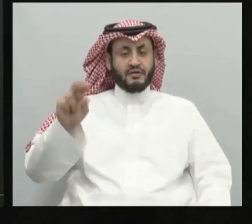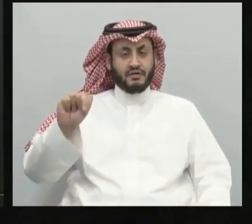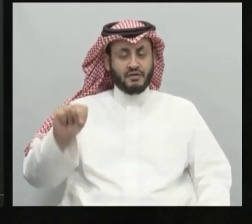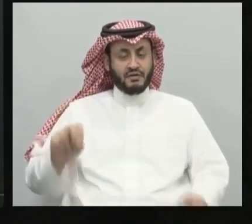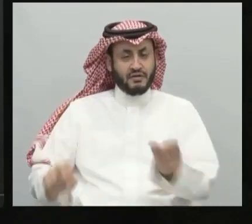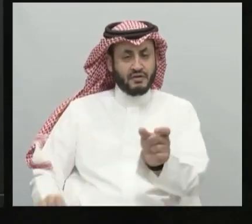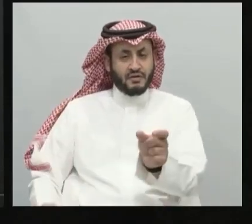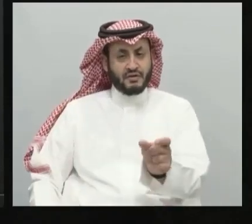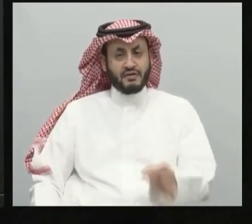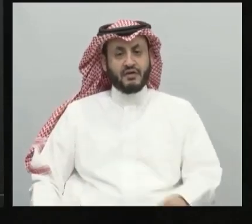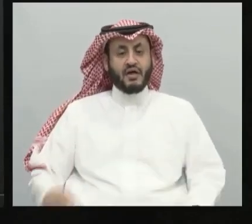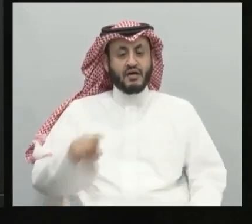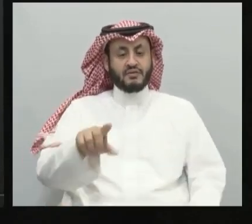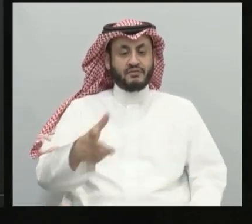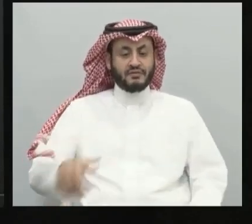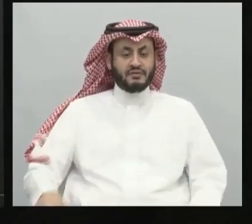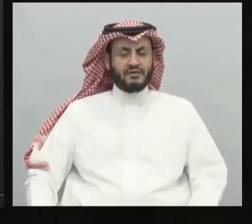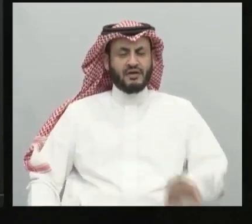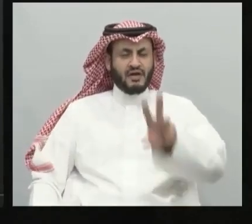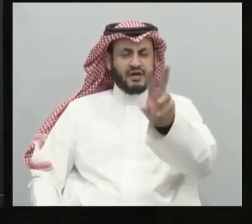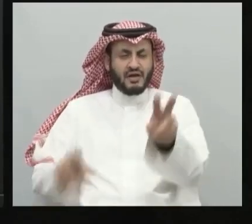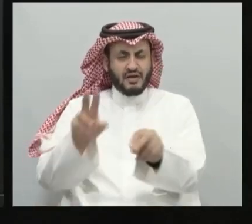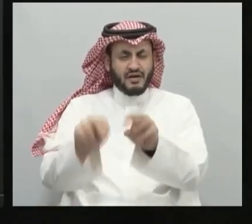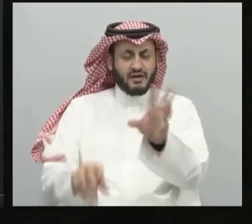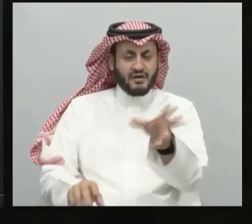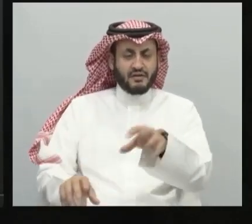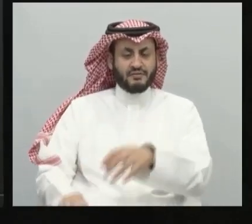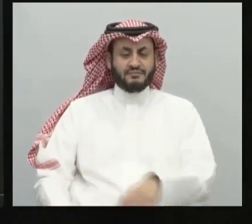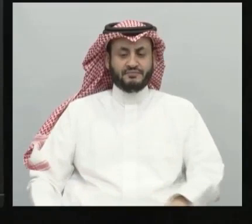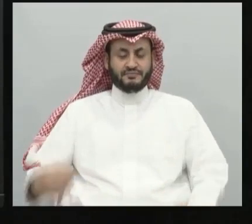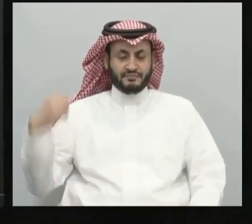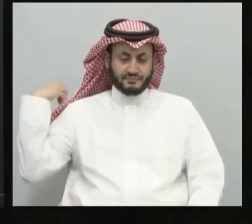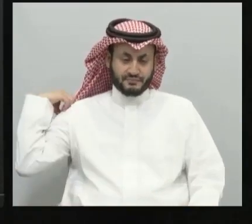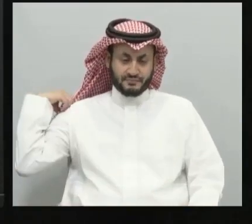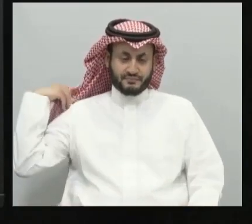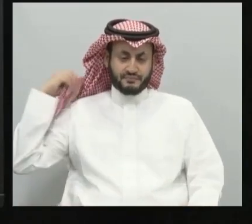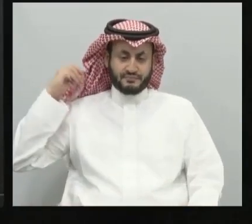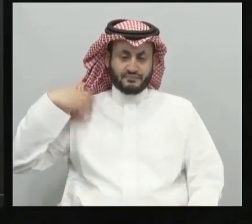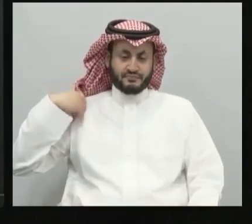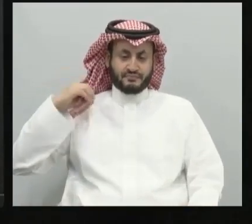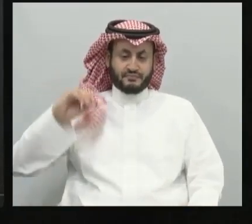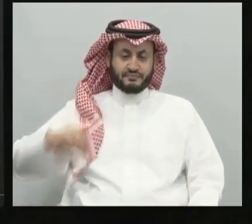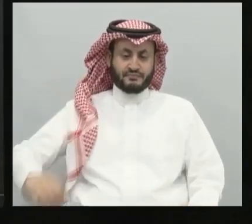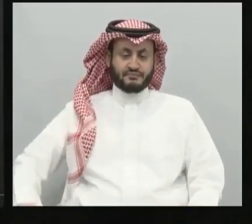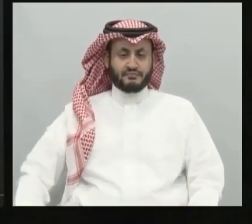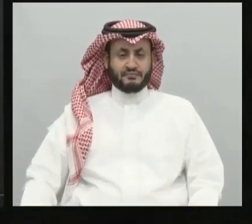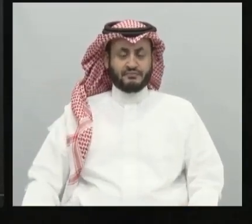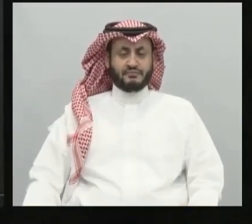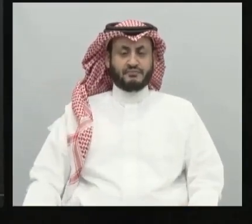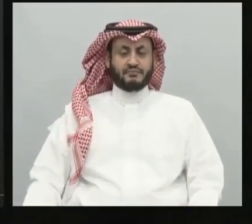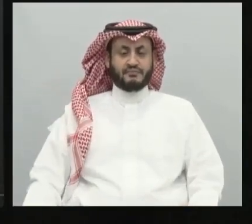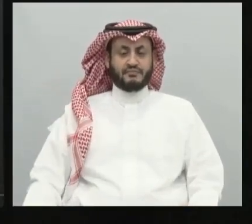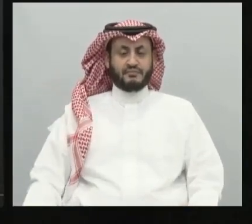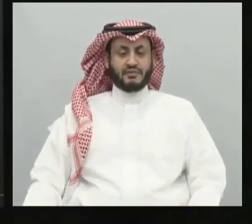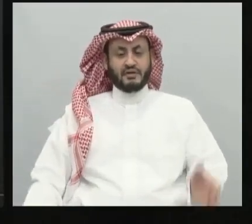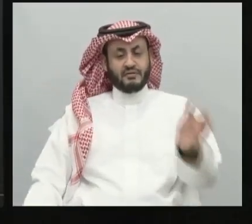is a slight difference in the spelling, as you can notice. End with I-A-N. Not usually, but most of the